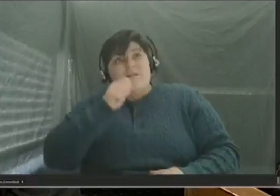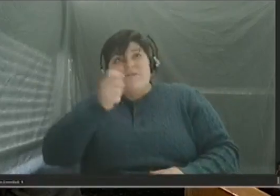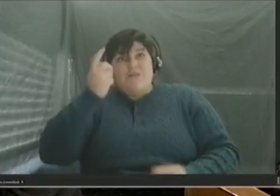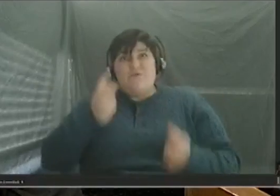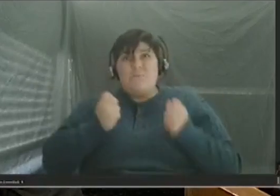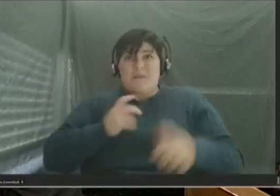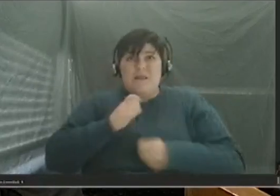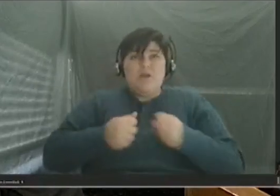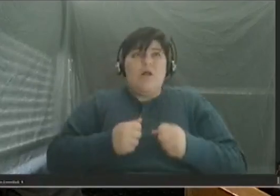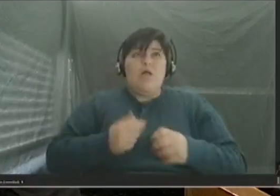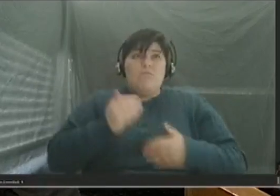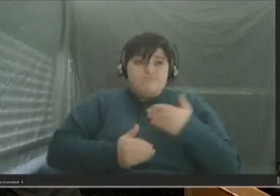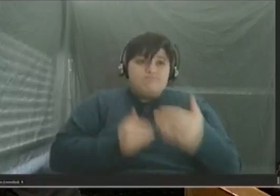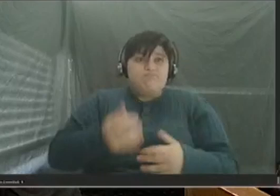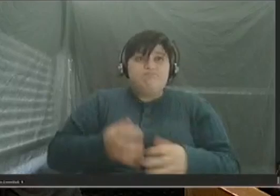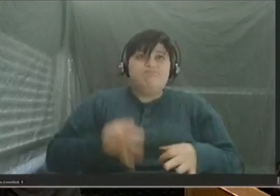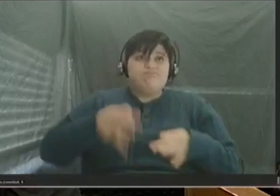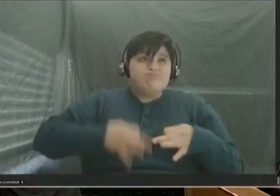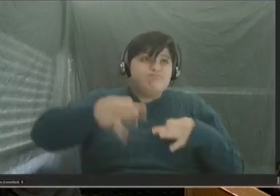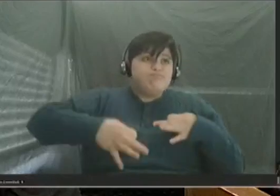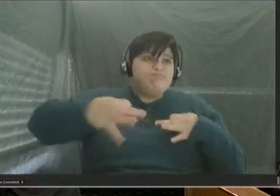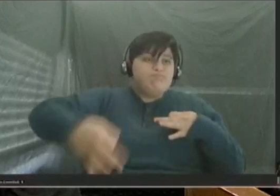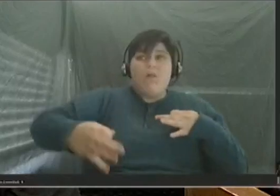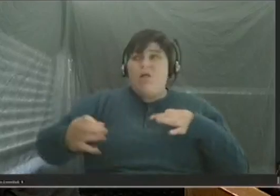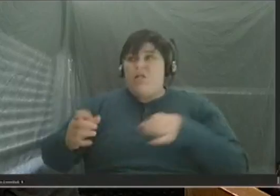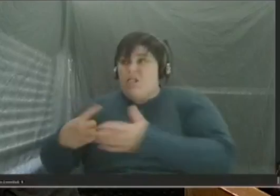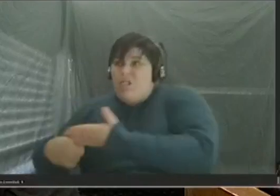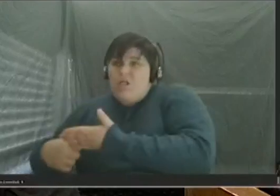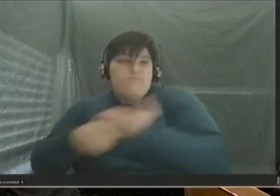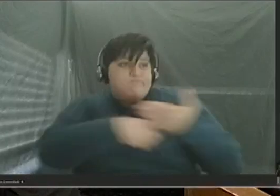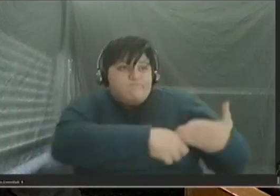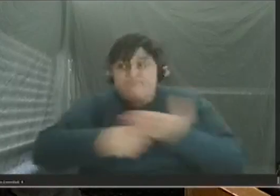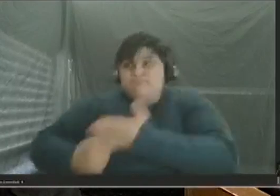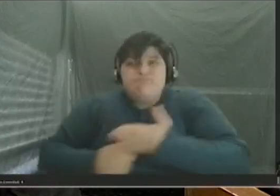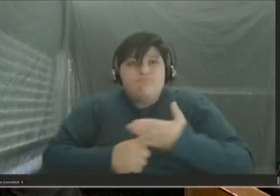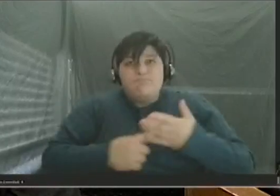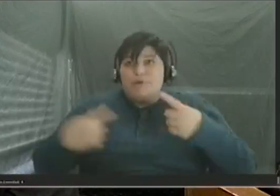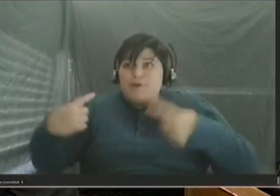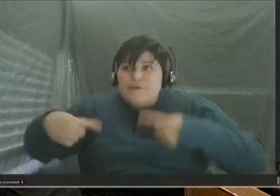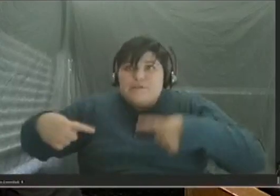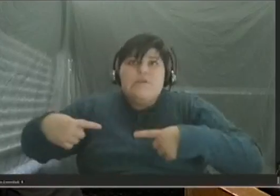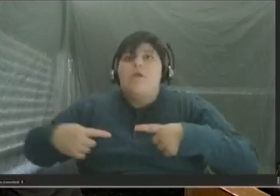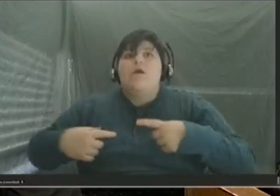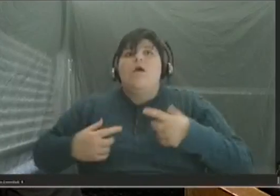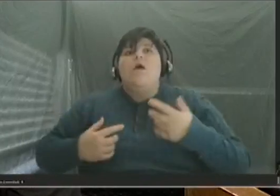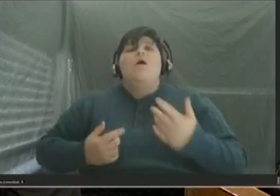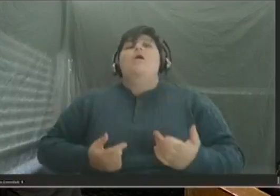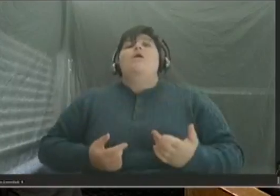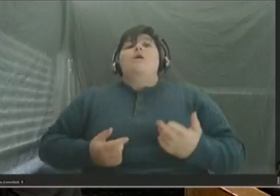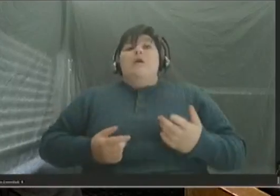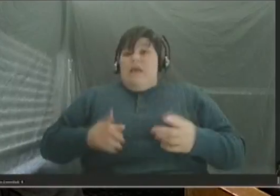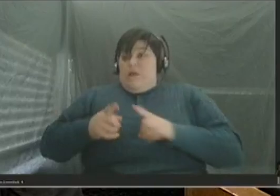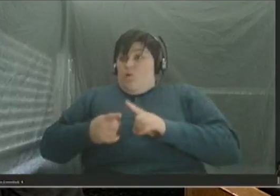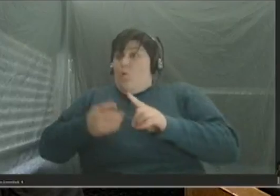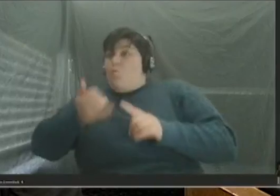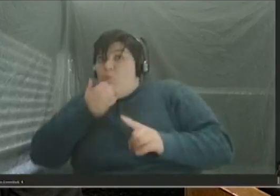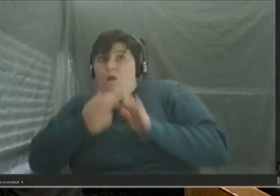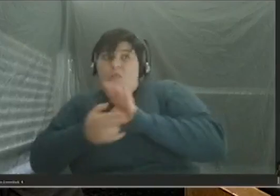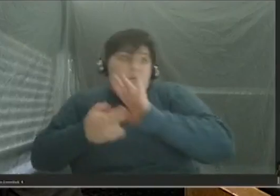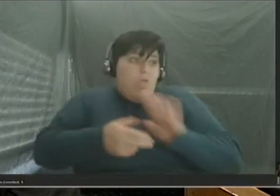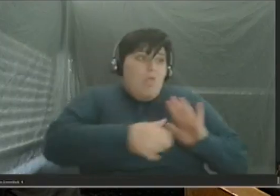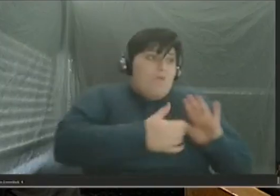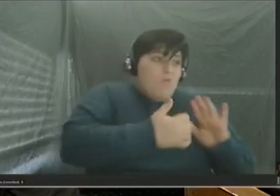processing delays, years of back and forth and misdiagnoses and re-diagnoses and other barriers, my dad would have received